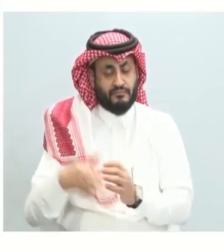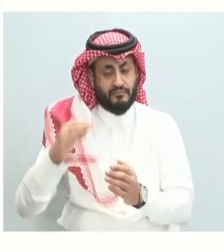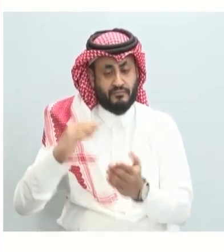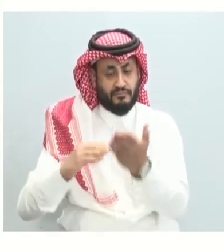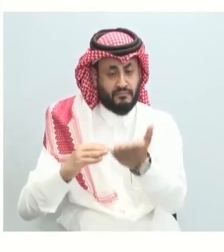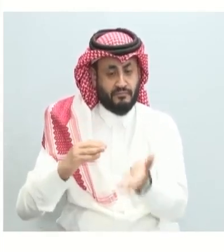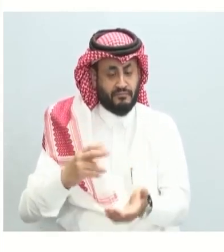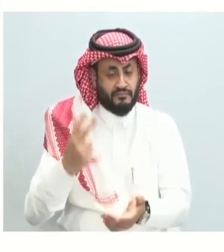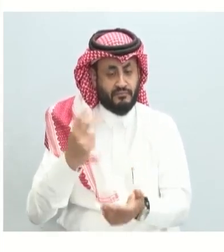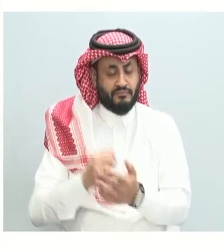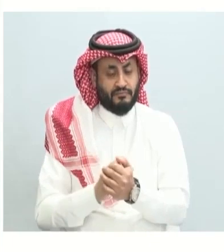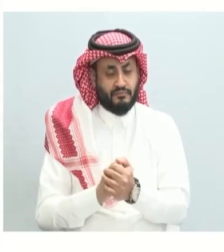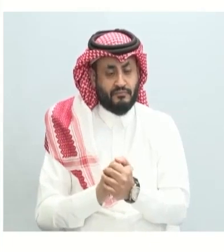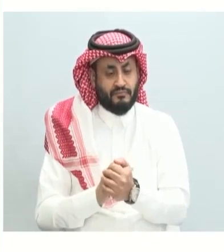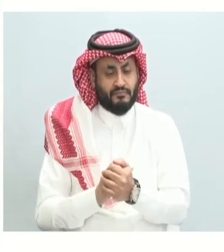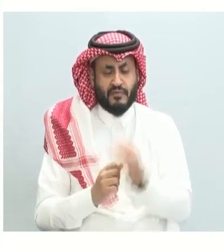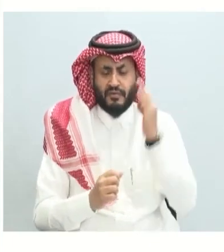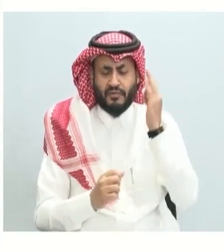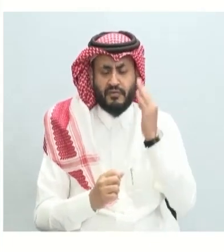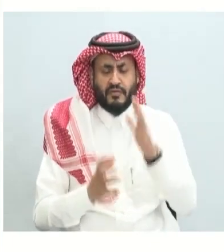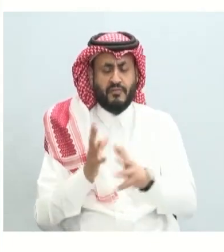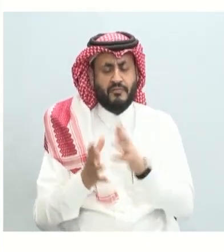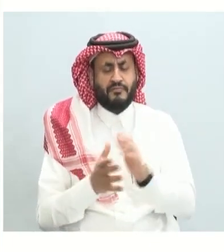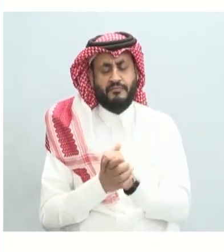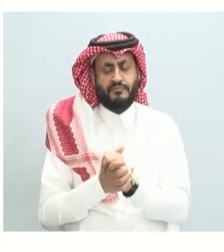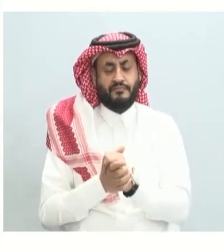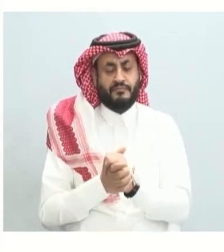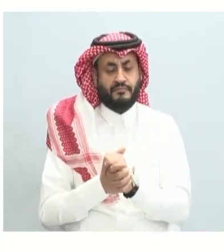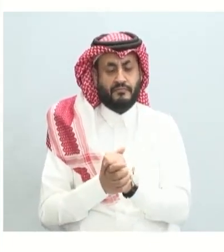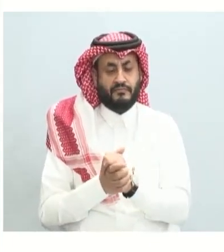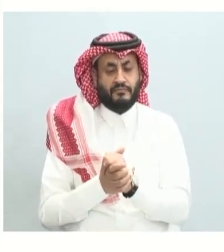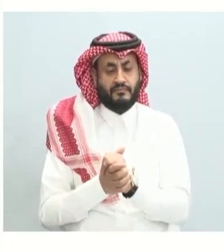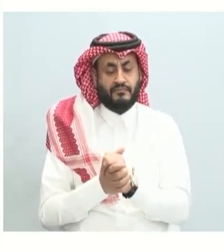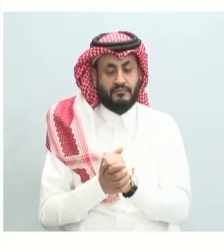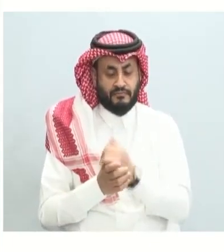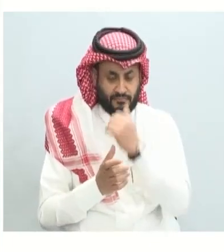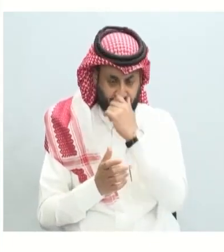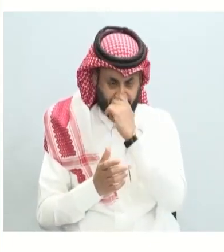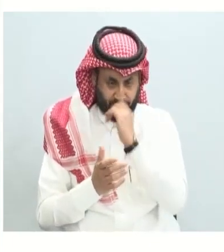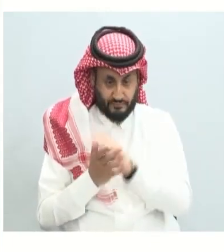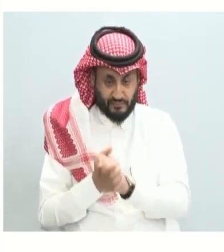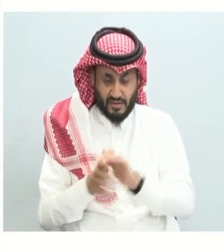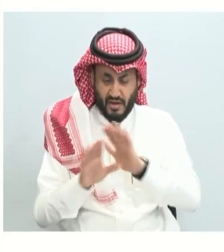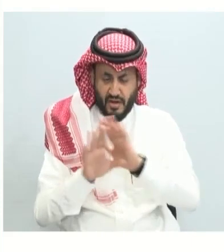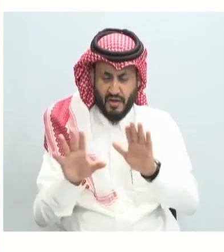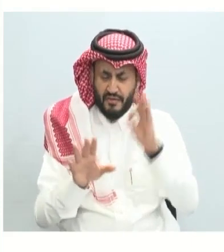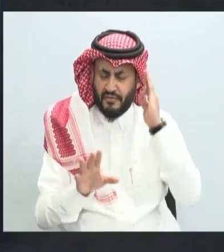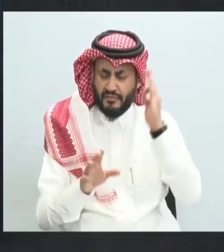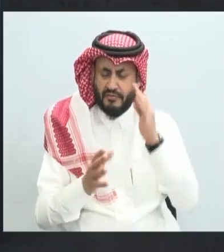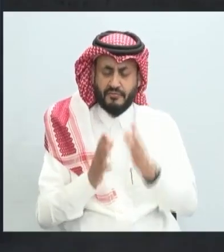these questions based on this story. So, after listening to this